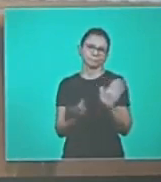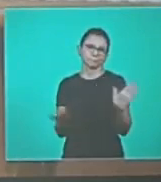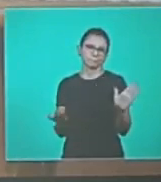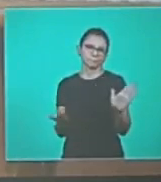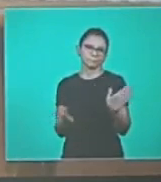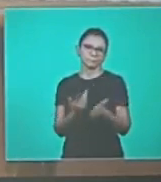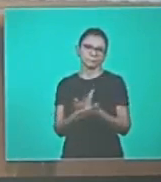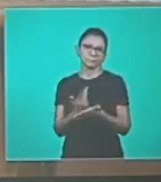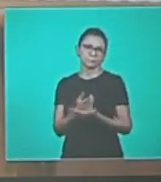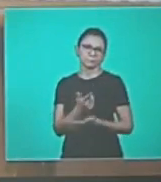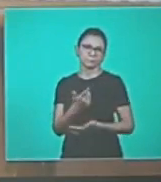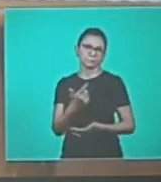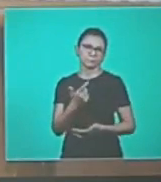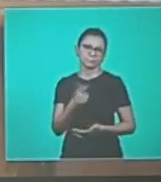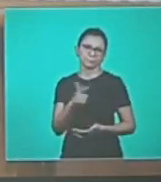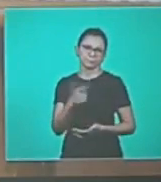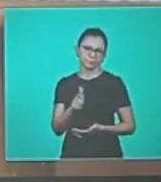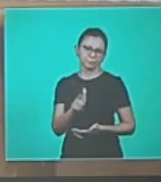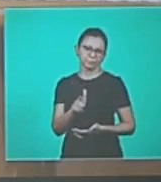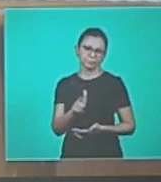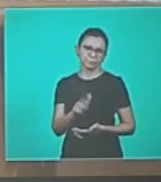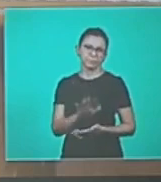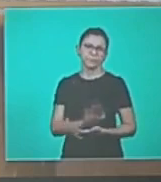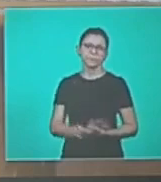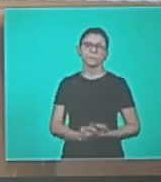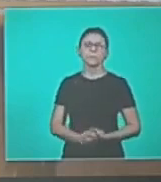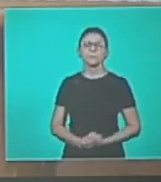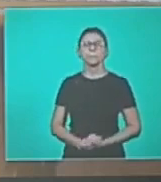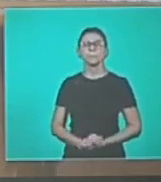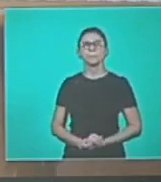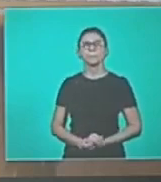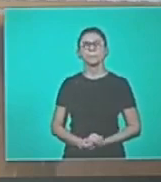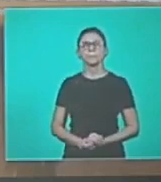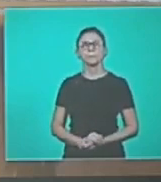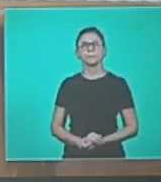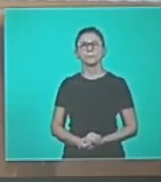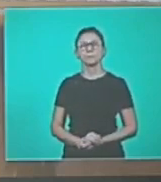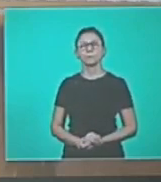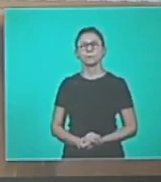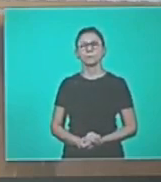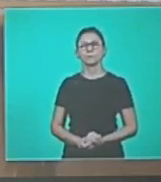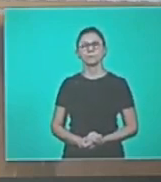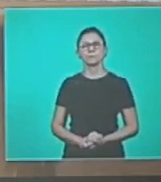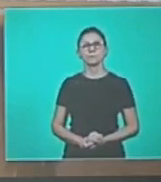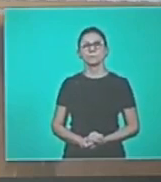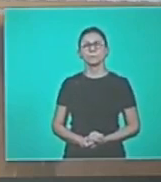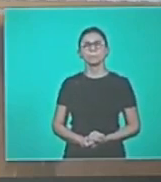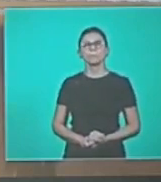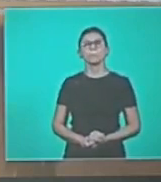Bible. And it's safety for us.